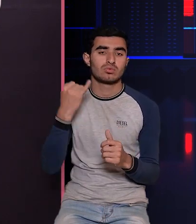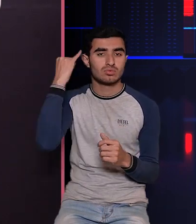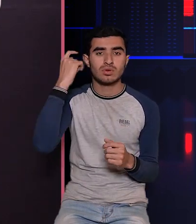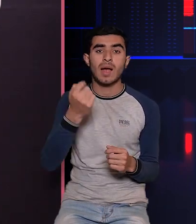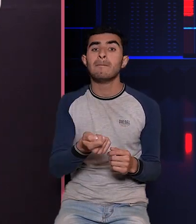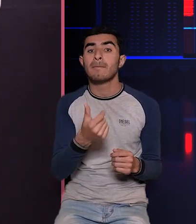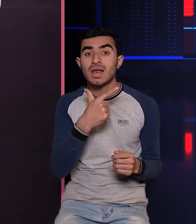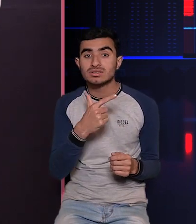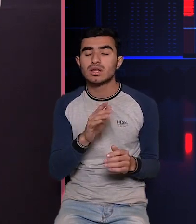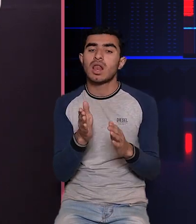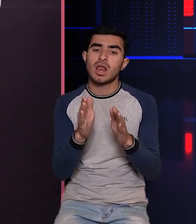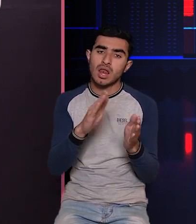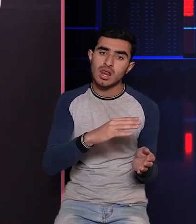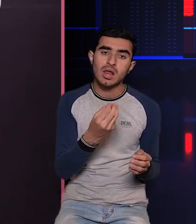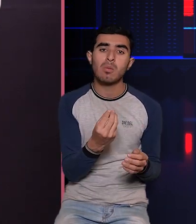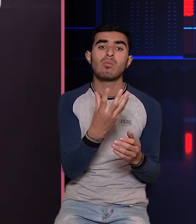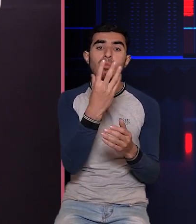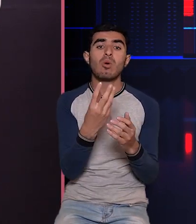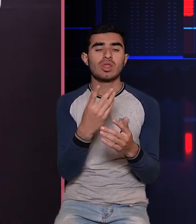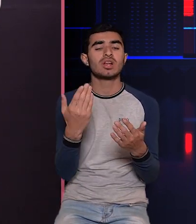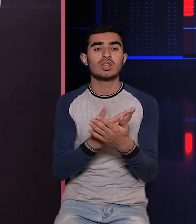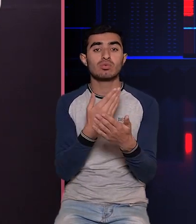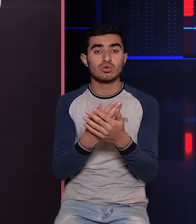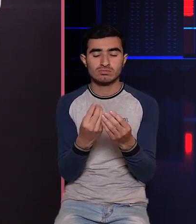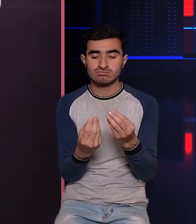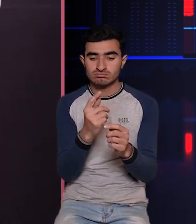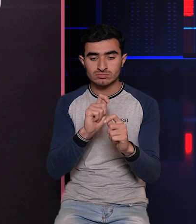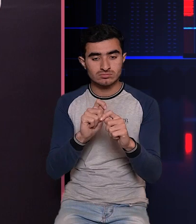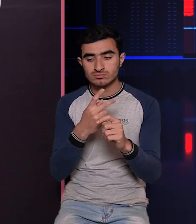forest, and try and figure out how